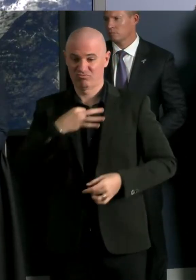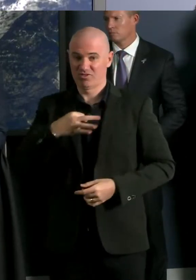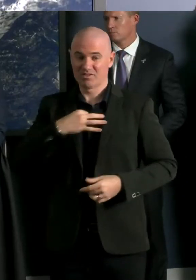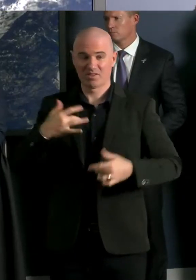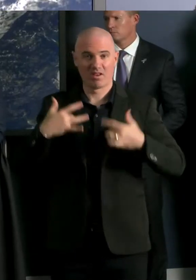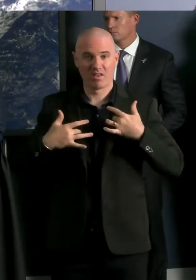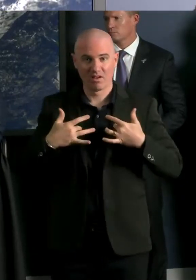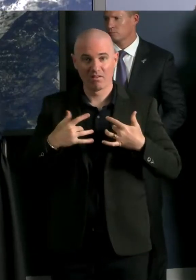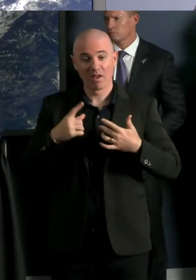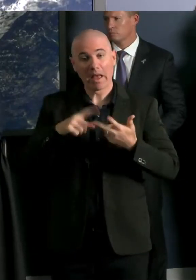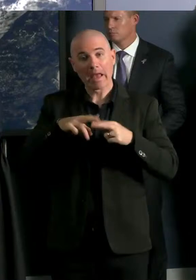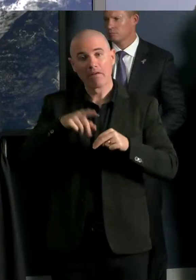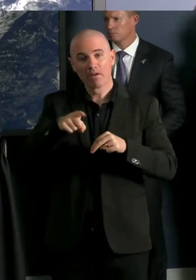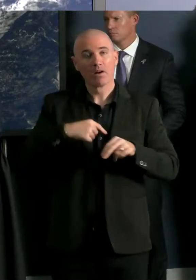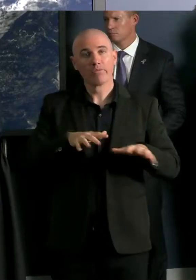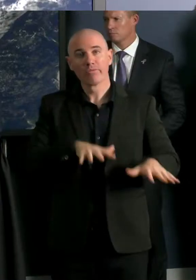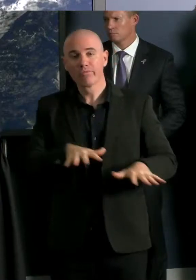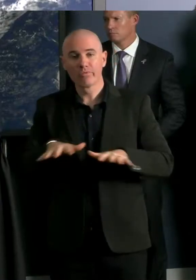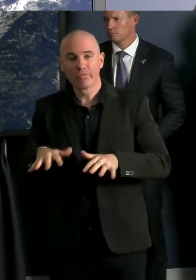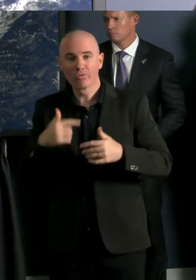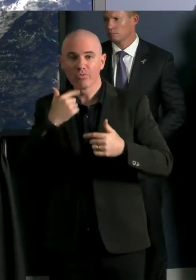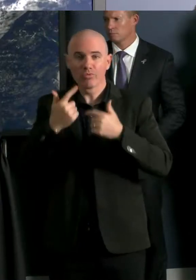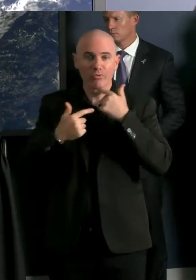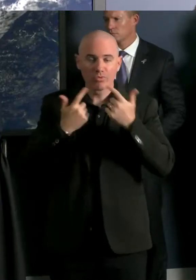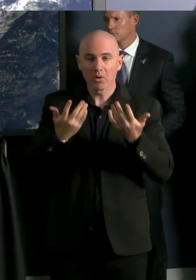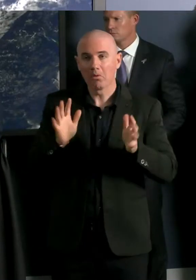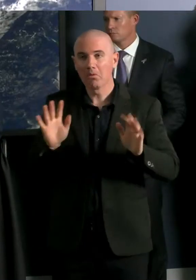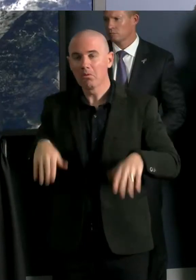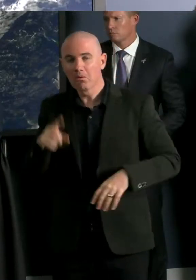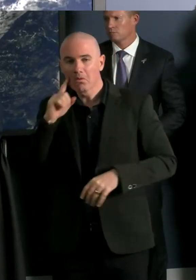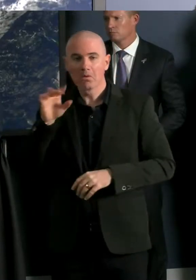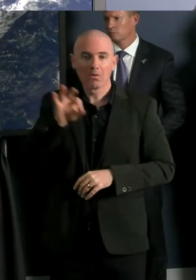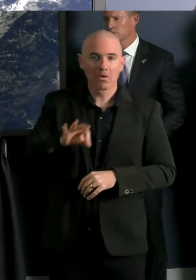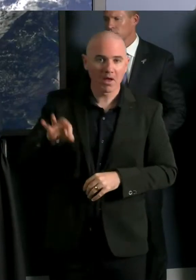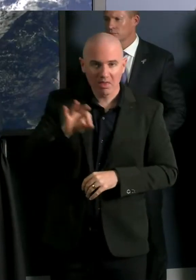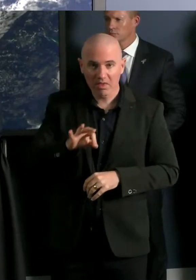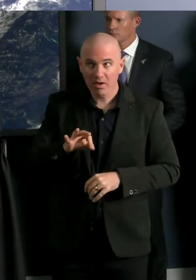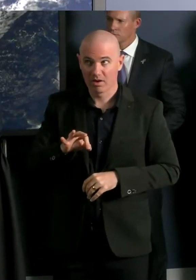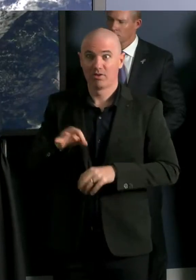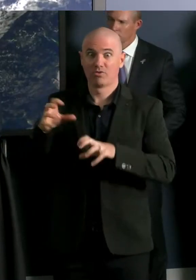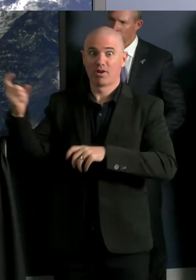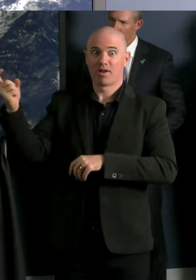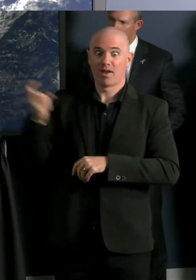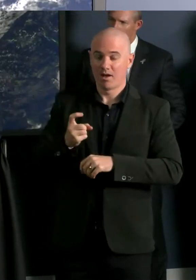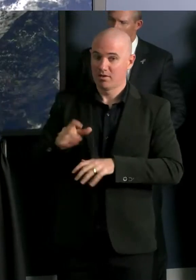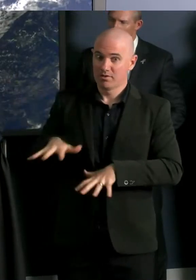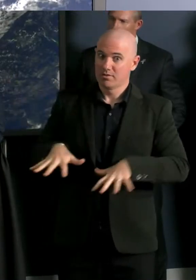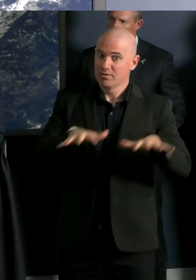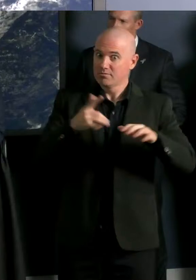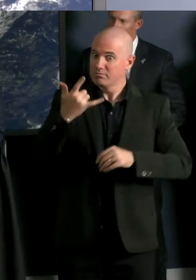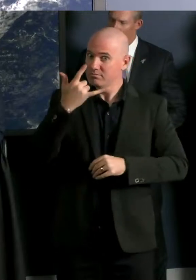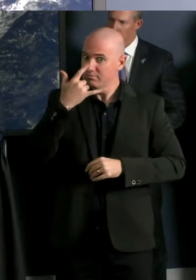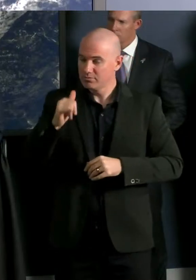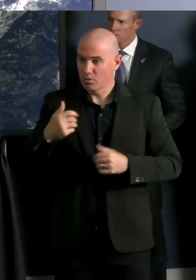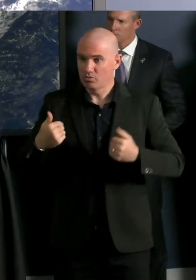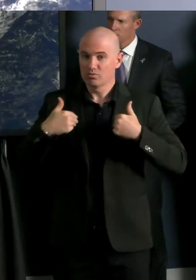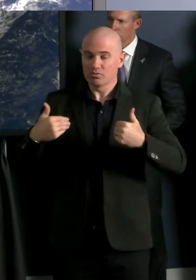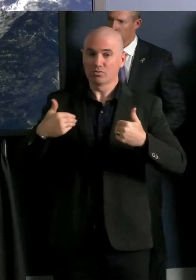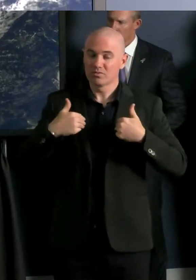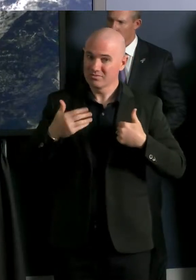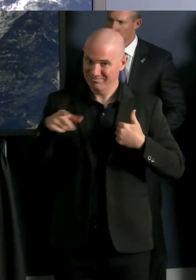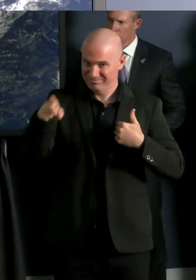if precautions and actions are not taken in advance of that rain. And when the rain comes, Queenslanders need to